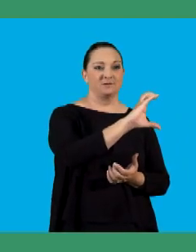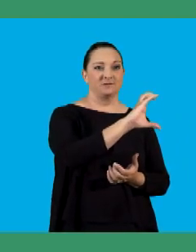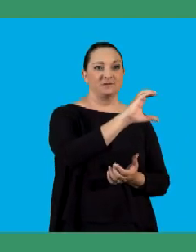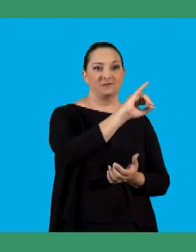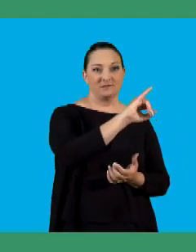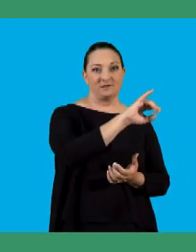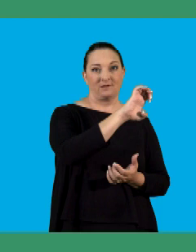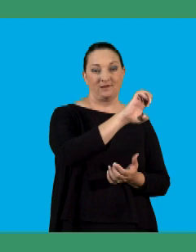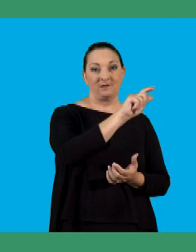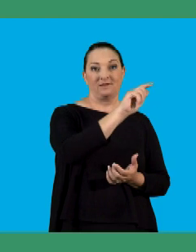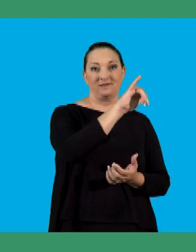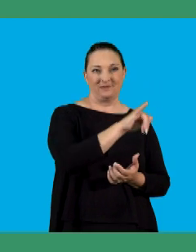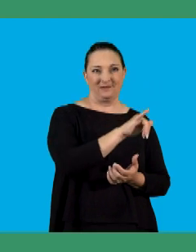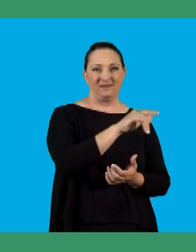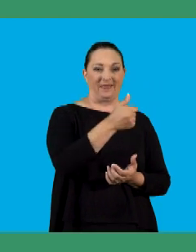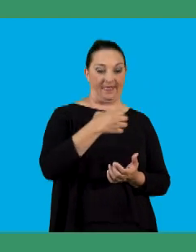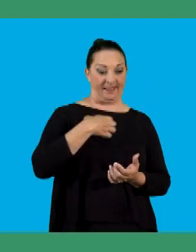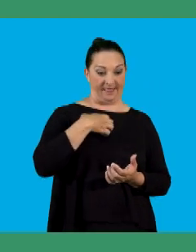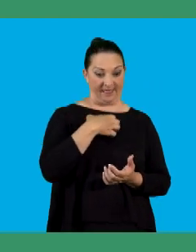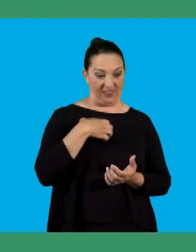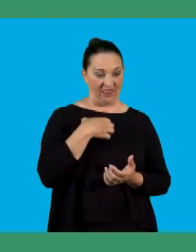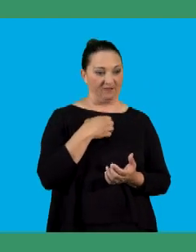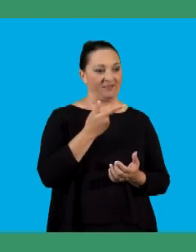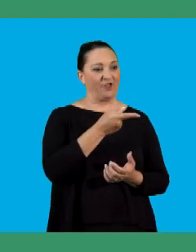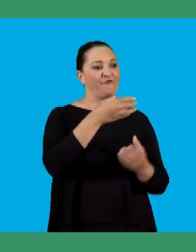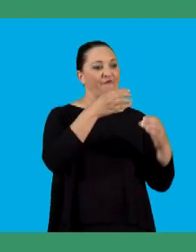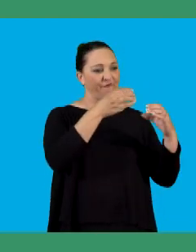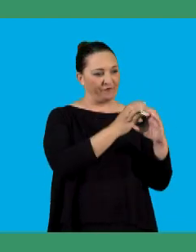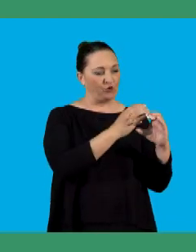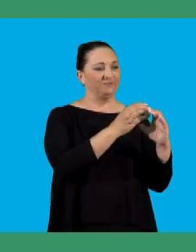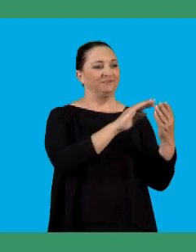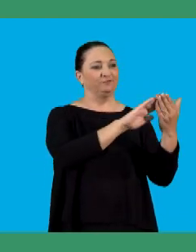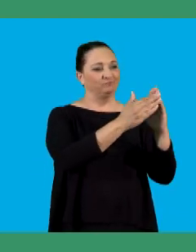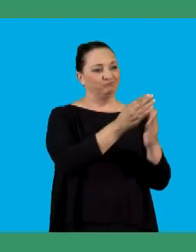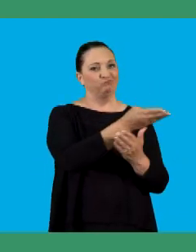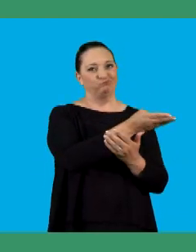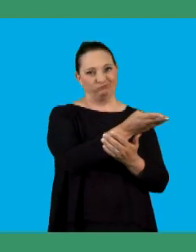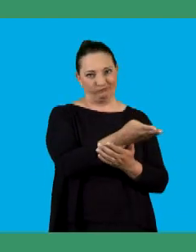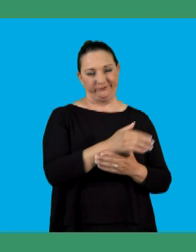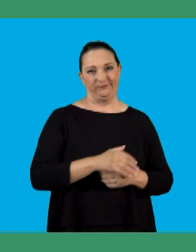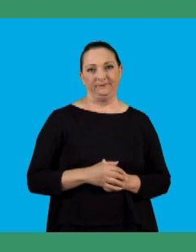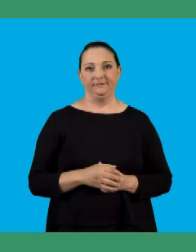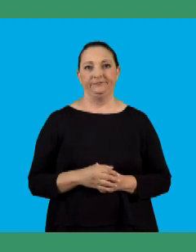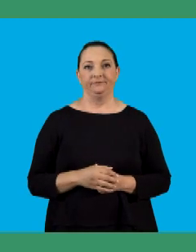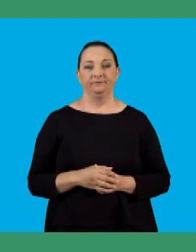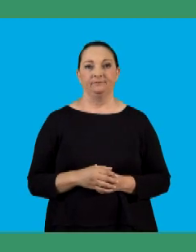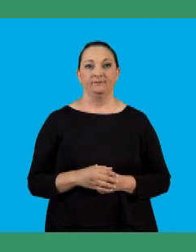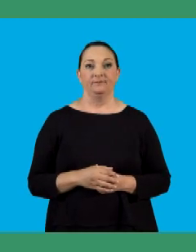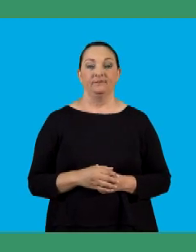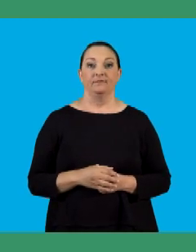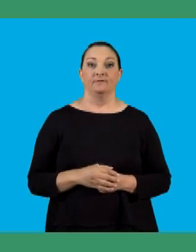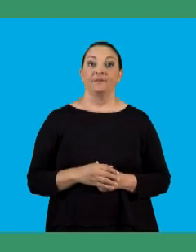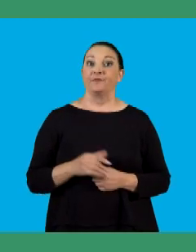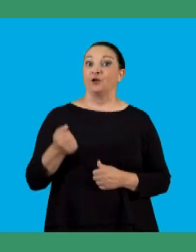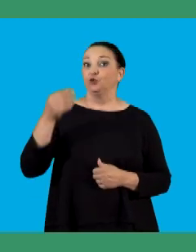ethically, we simply check what is it that is correct according to who? The society. Now, when we